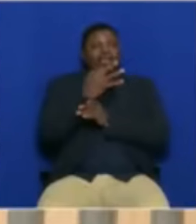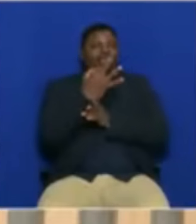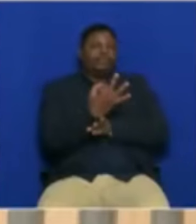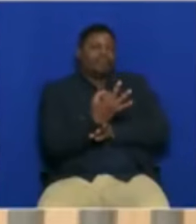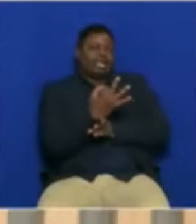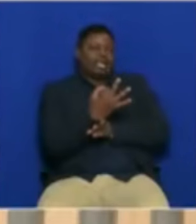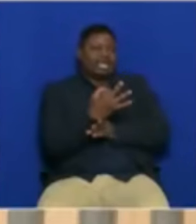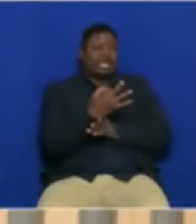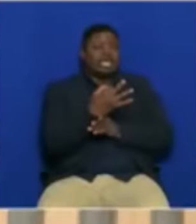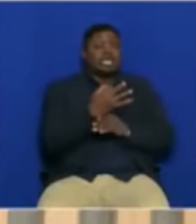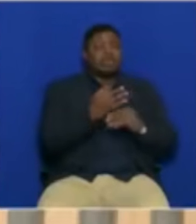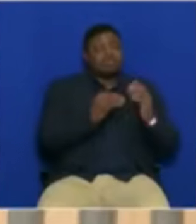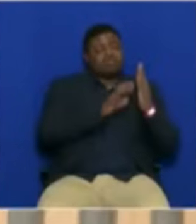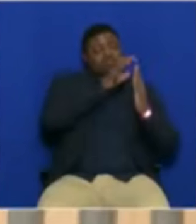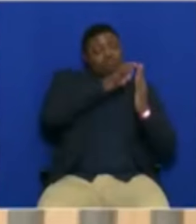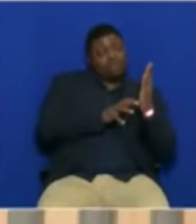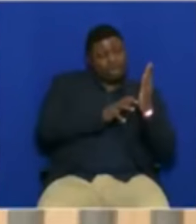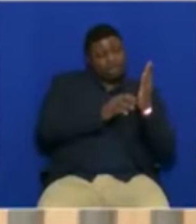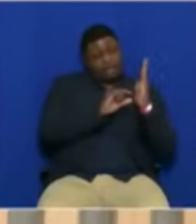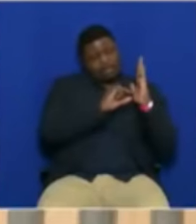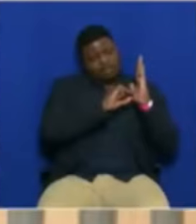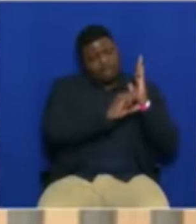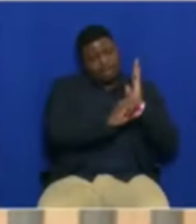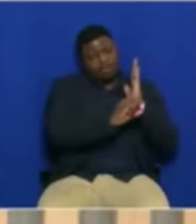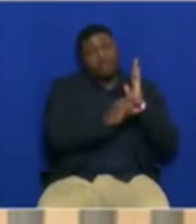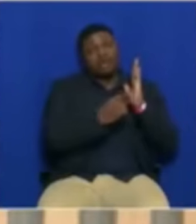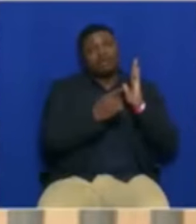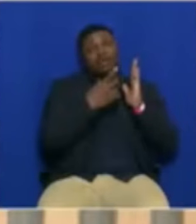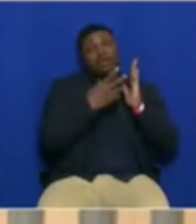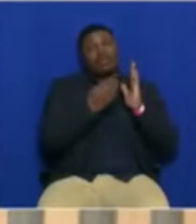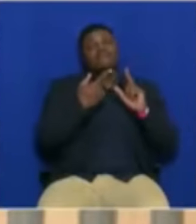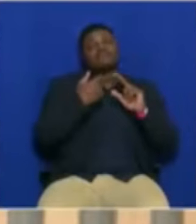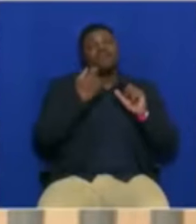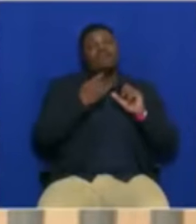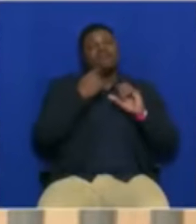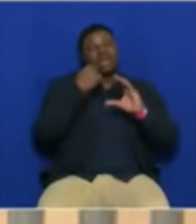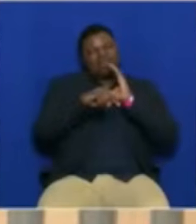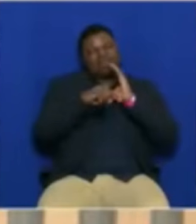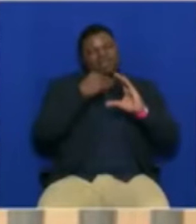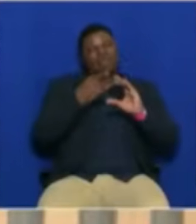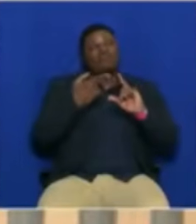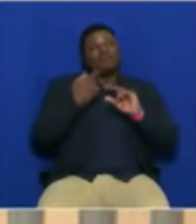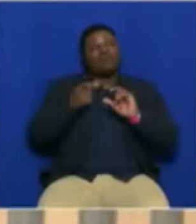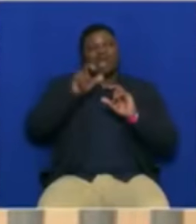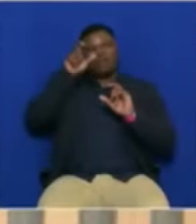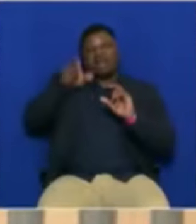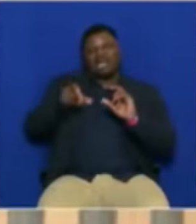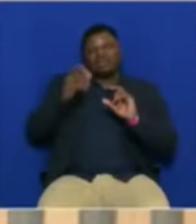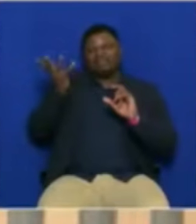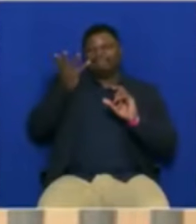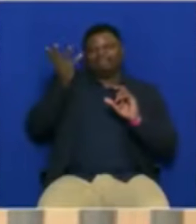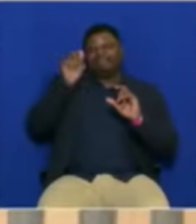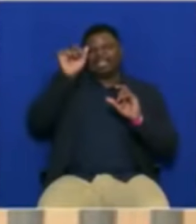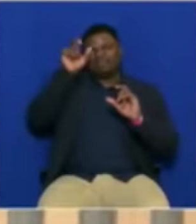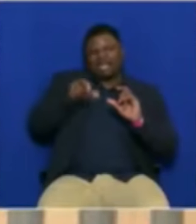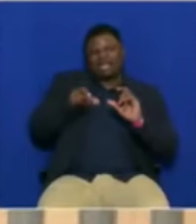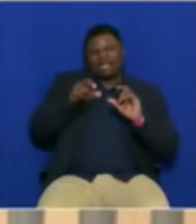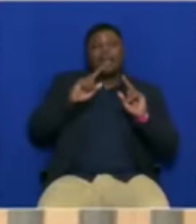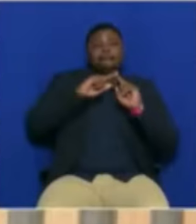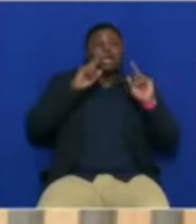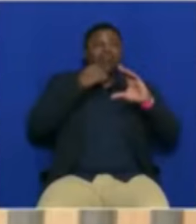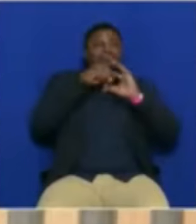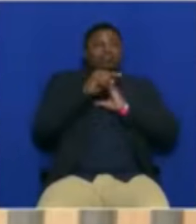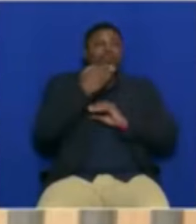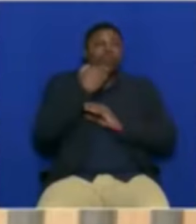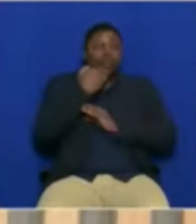it's an email from somebody. It's addressed to Minister Mkunu. It's